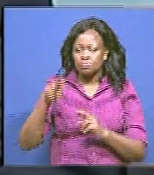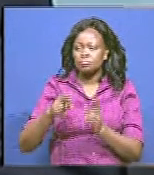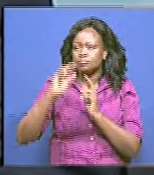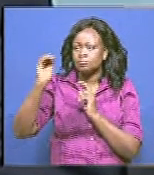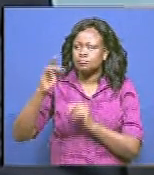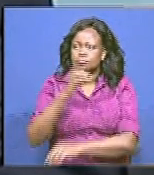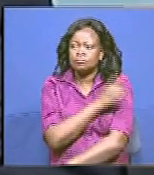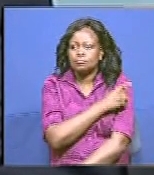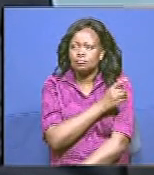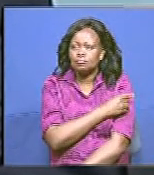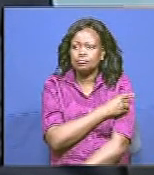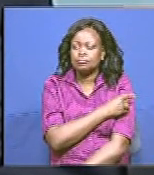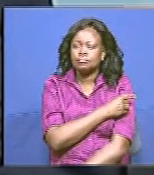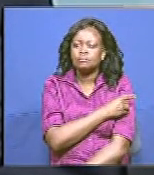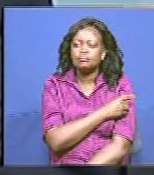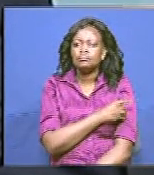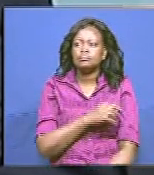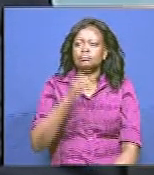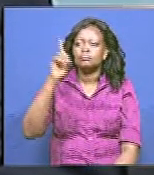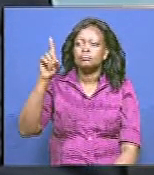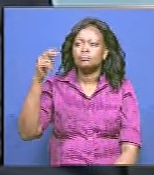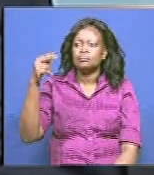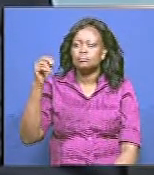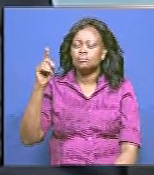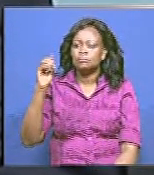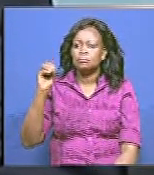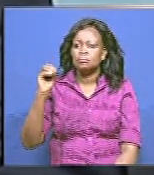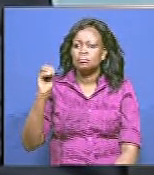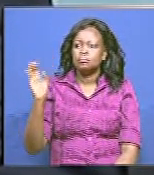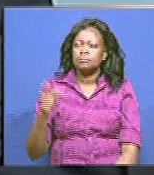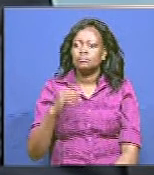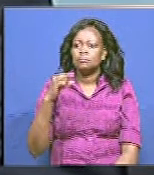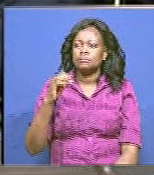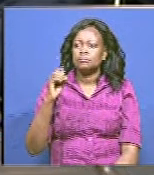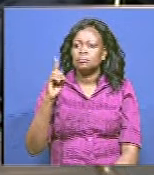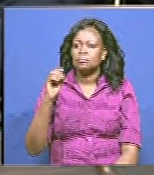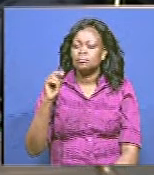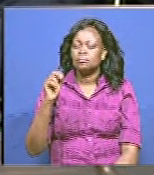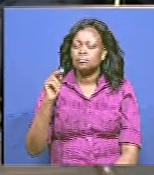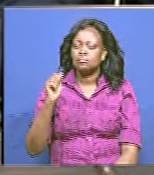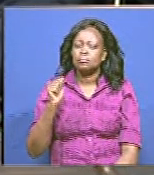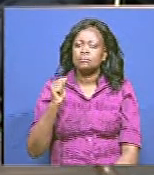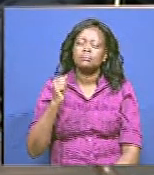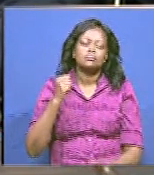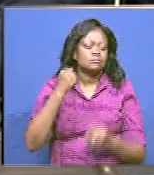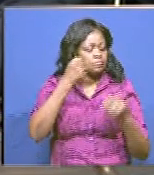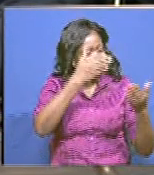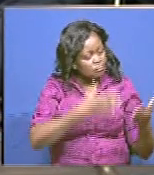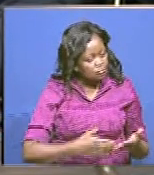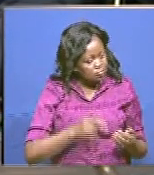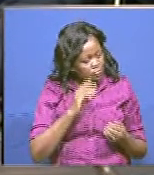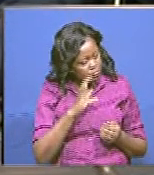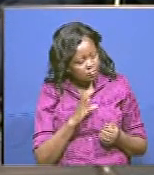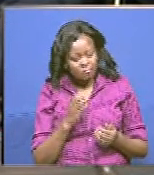Dr. Major Retired Dhadho Dodana. It's good to have you with us this evening. Welcome to KBC. Thank you very much. All